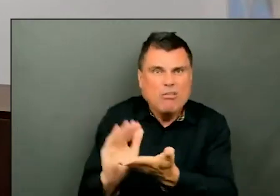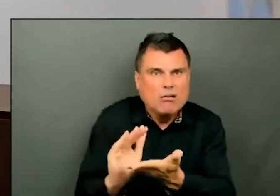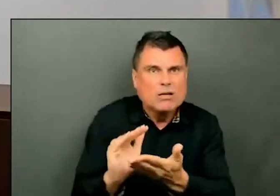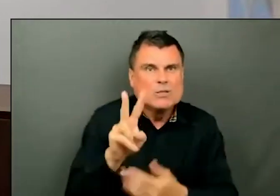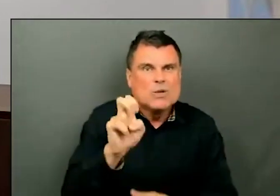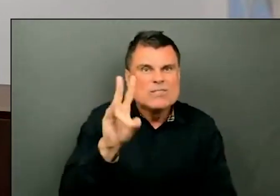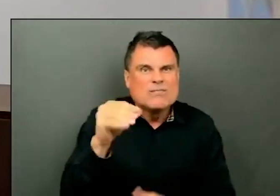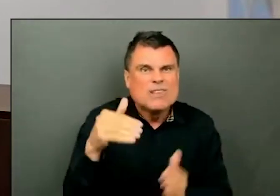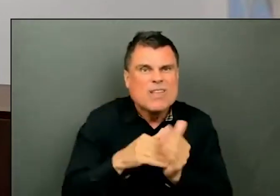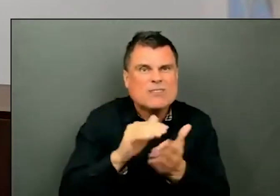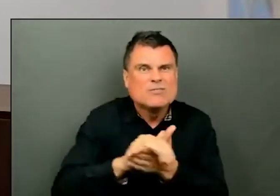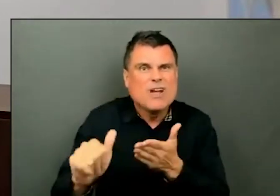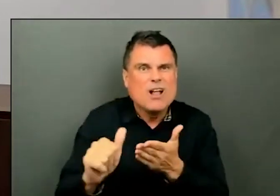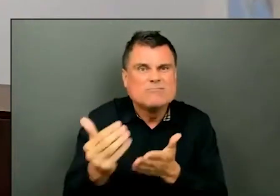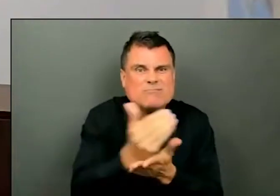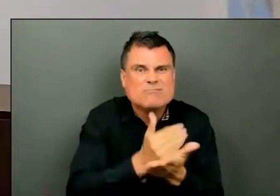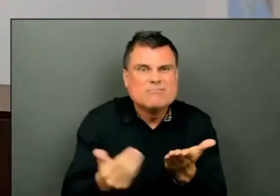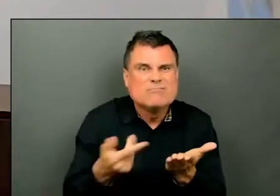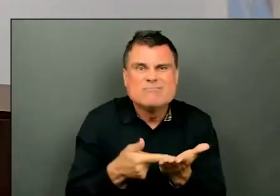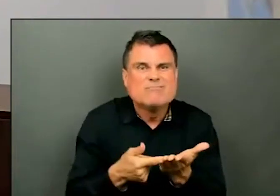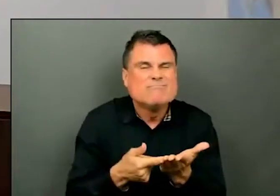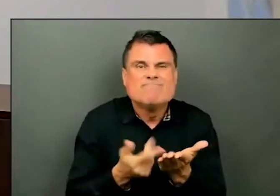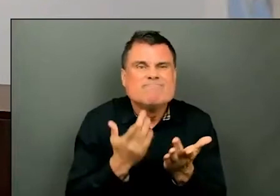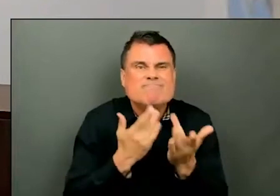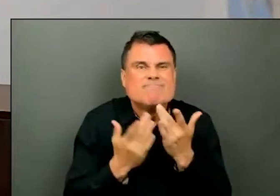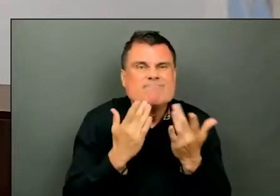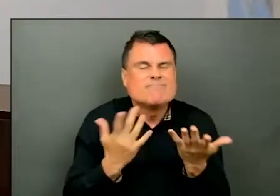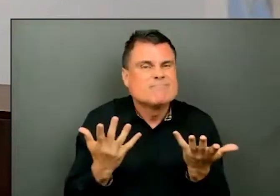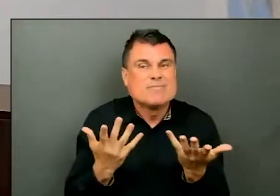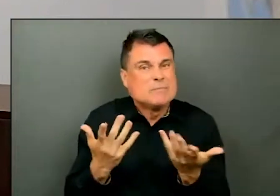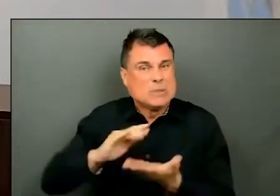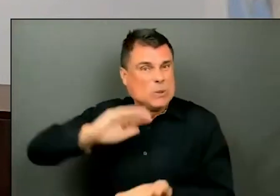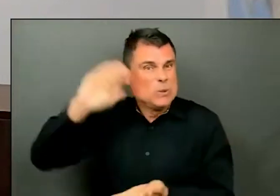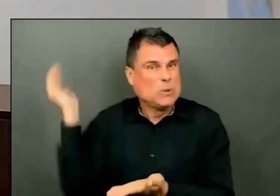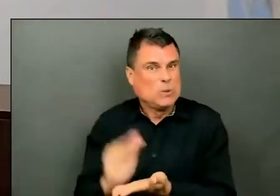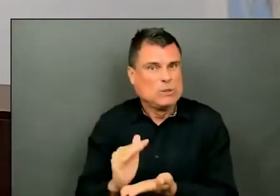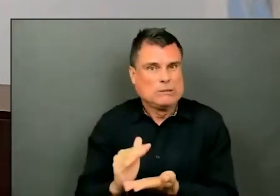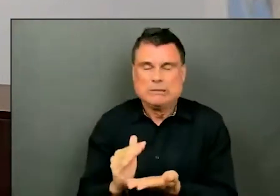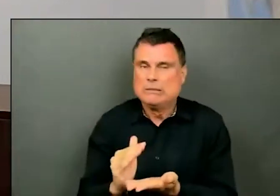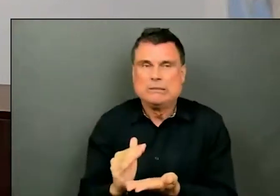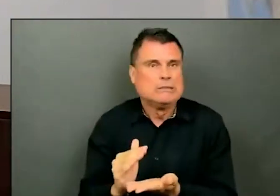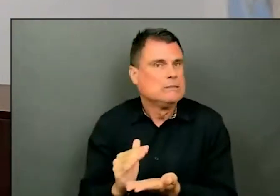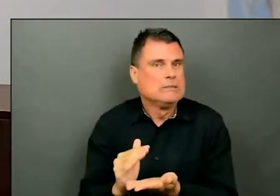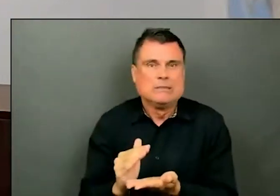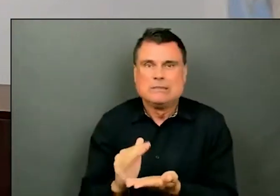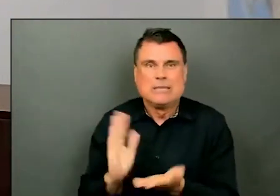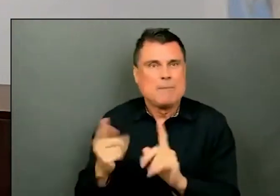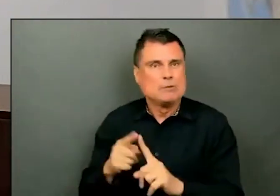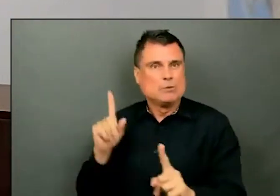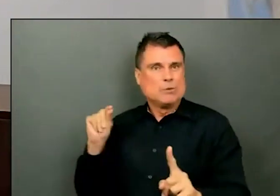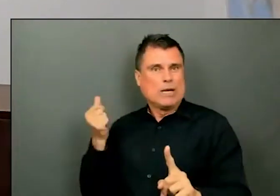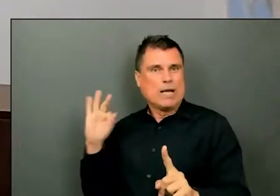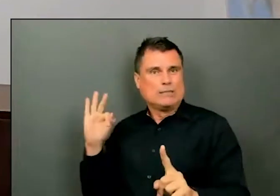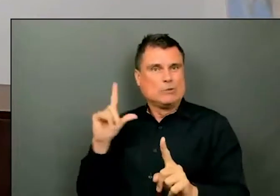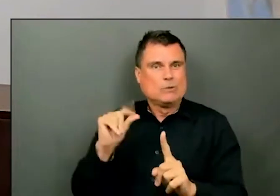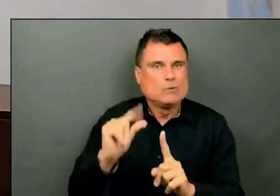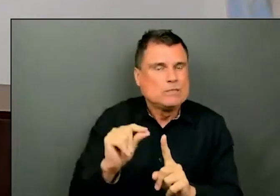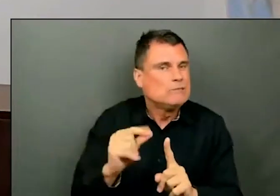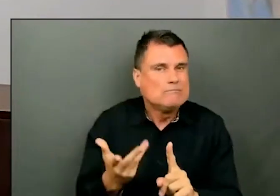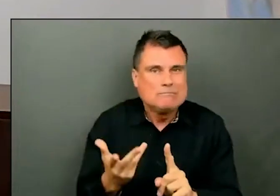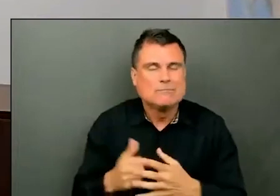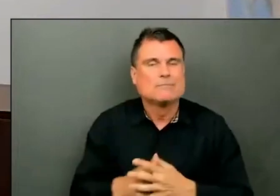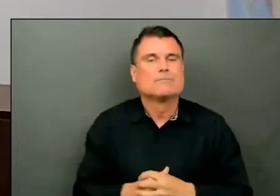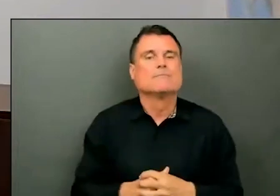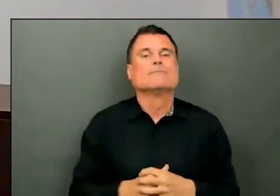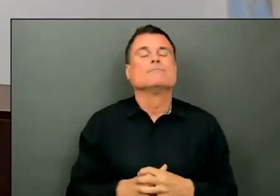admissions, a 78% decline in revenue, which was very dramatic, and it was very, very difficult to deal with what happened. In addition, we